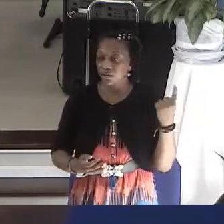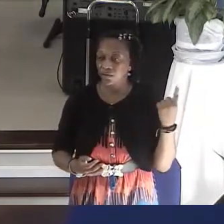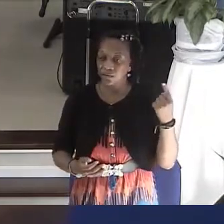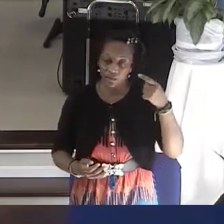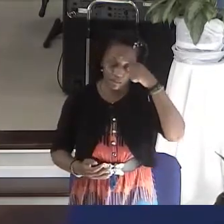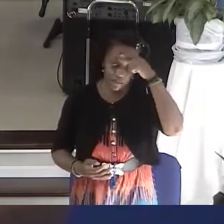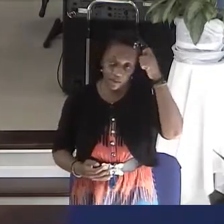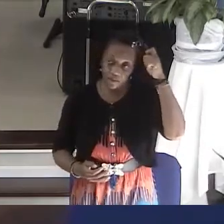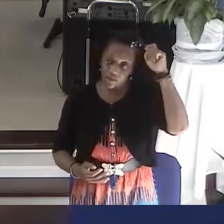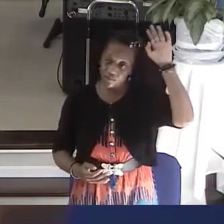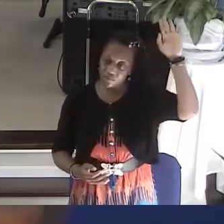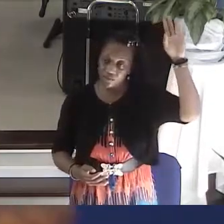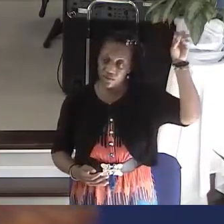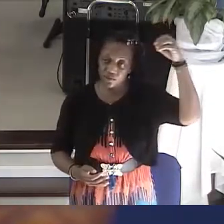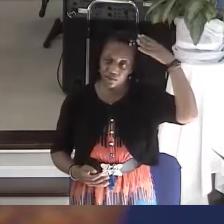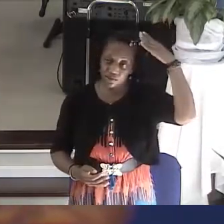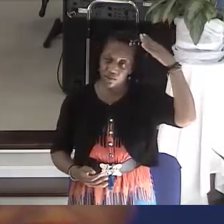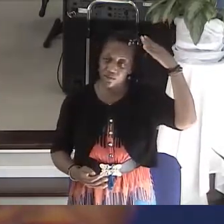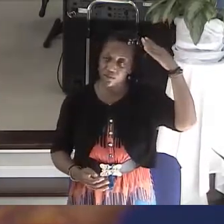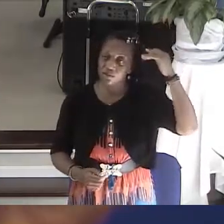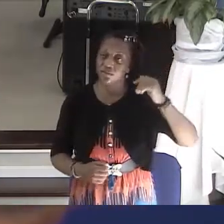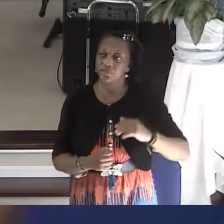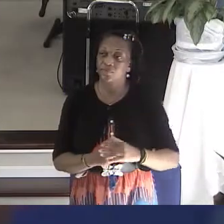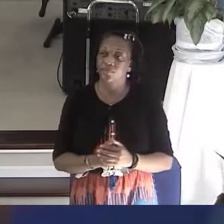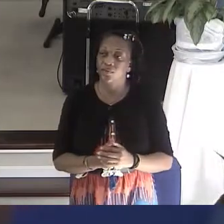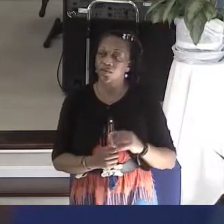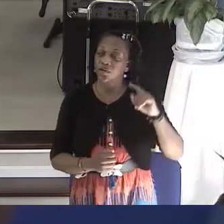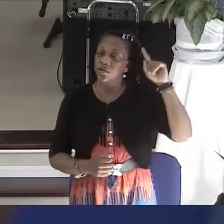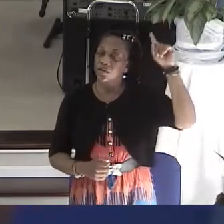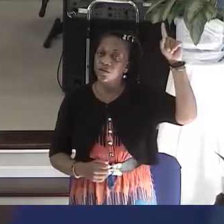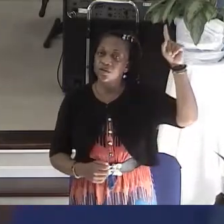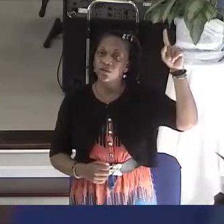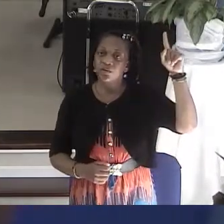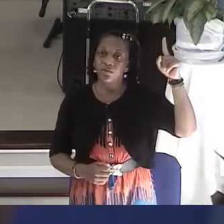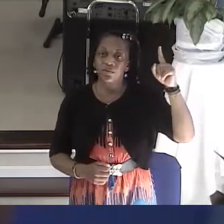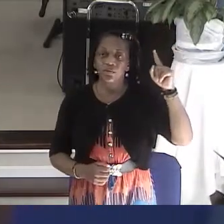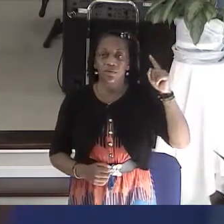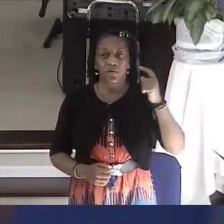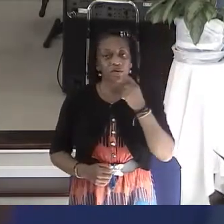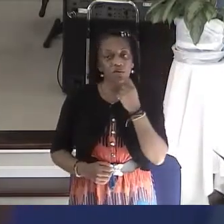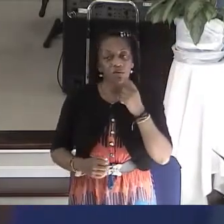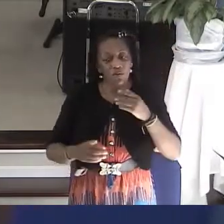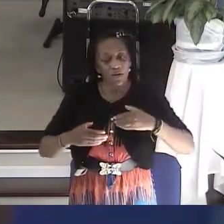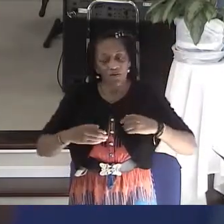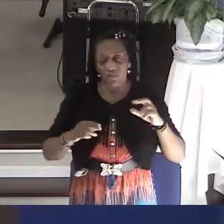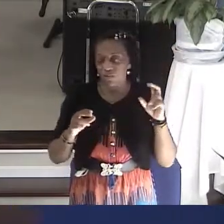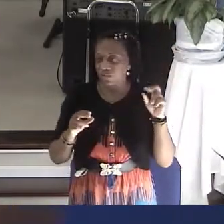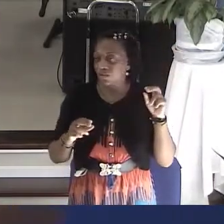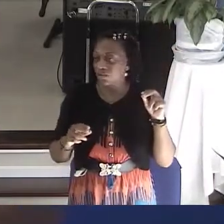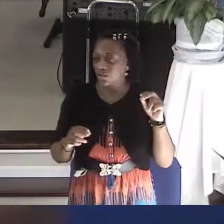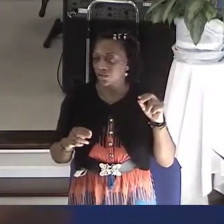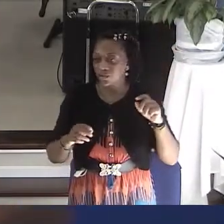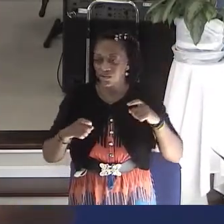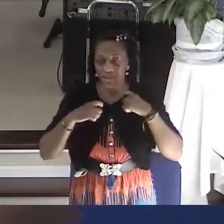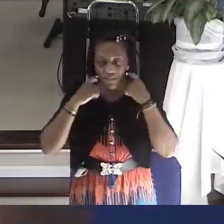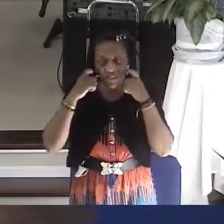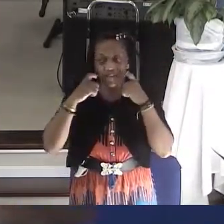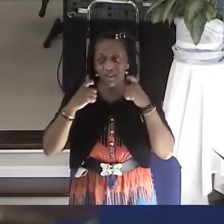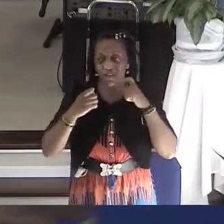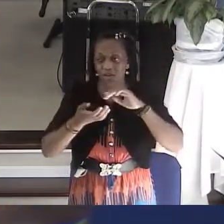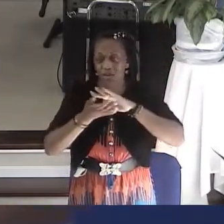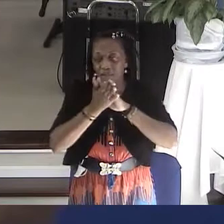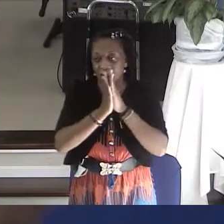You who had no sin, became sin so that we might become the righteousness of